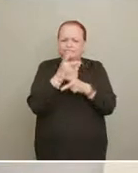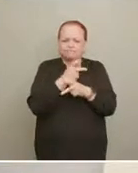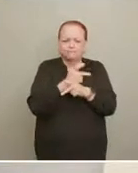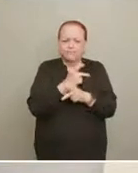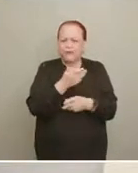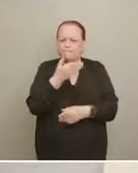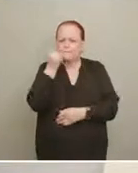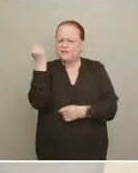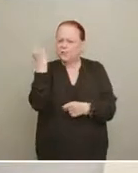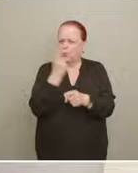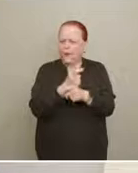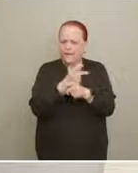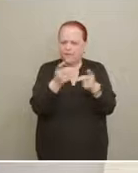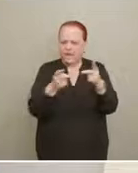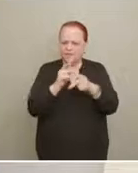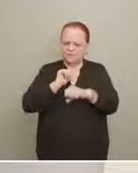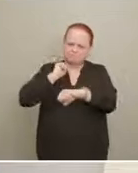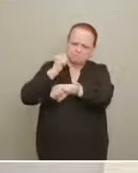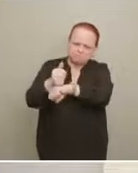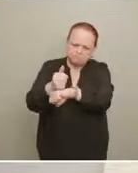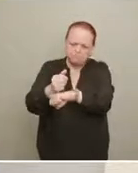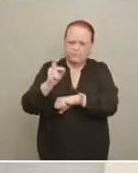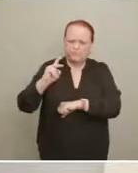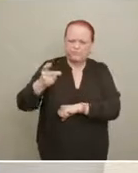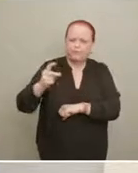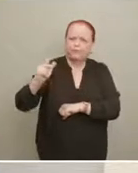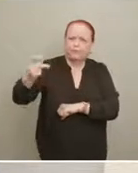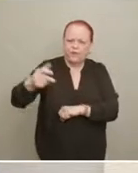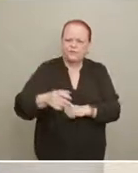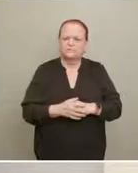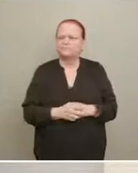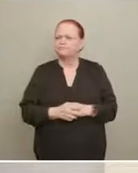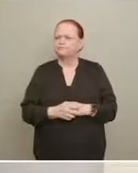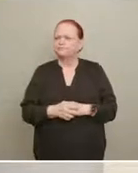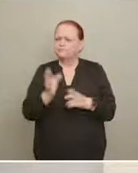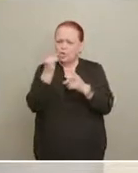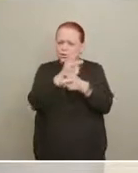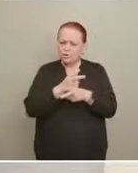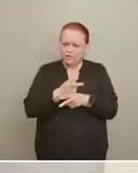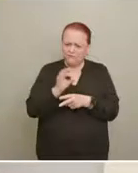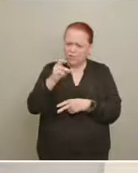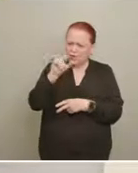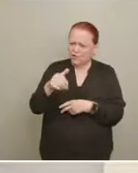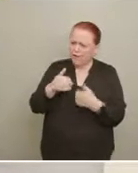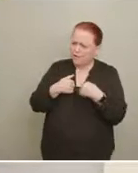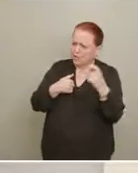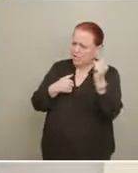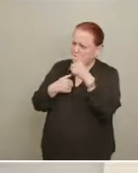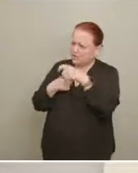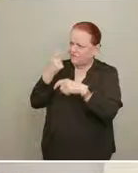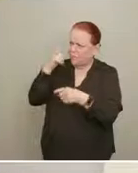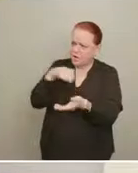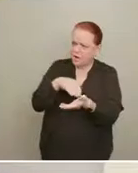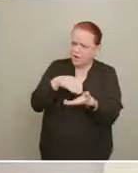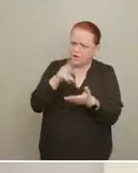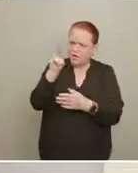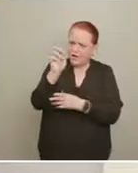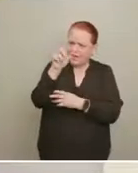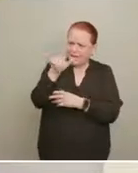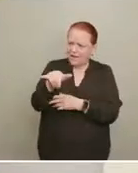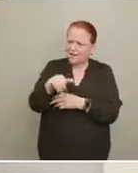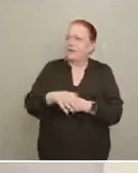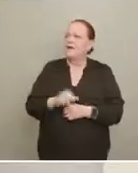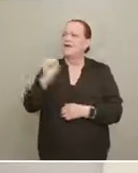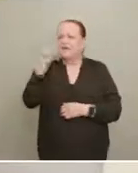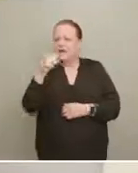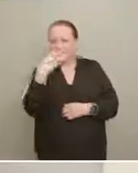Mm-hmm. Yeah. That's great. Supervisor Foley, you may have a few questions for Dr. Kelly. Yes, so thank you, Marshall. We've